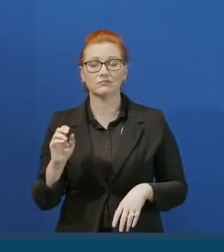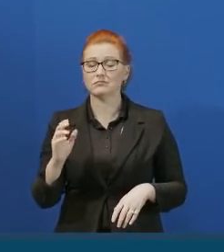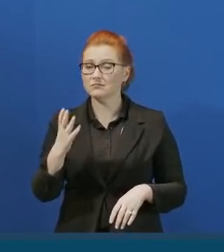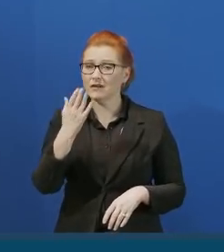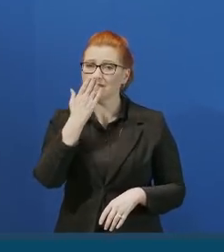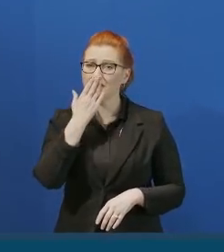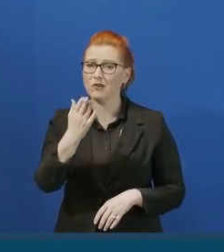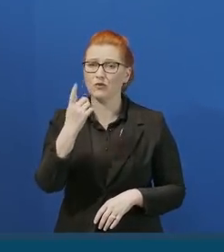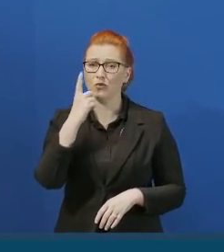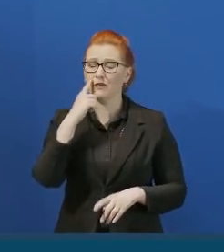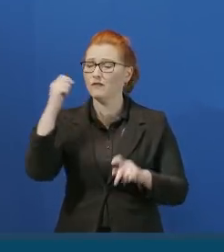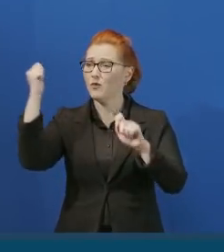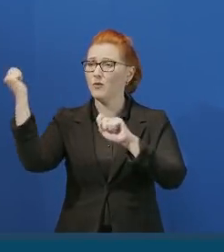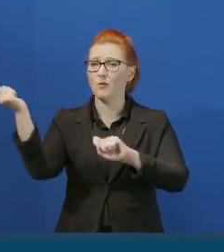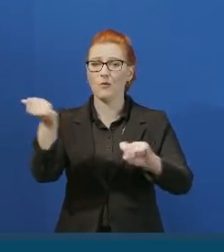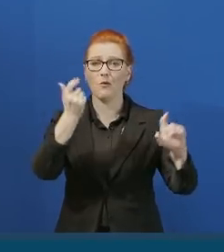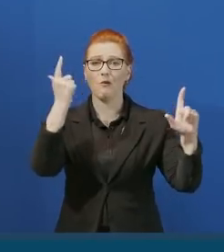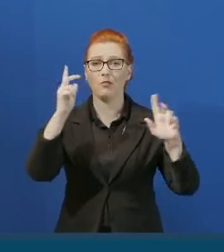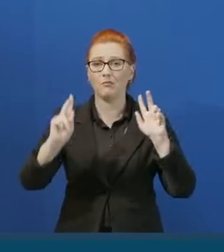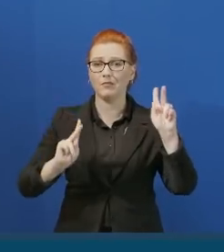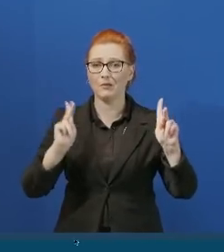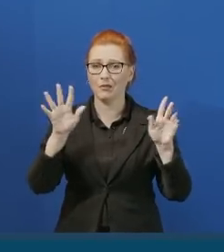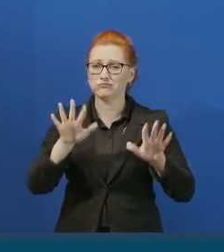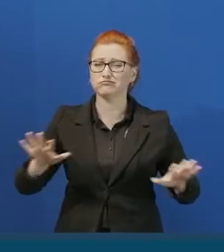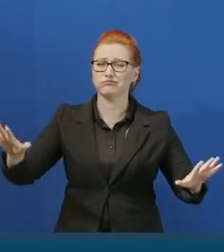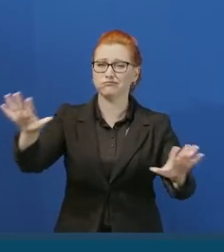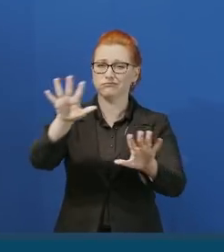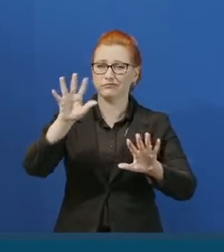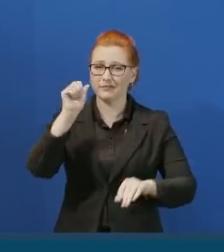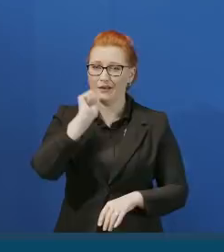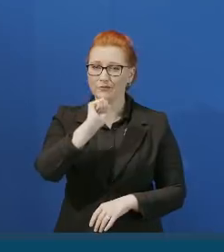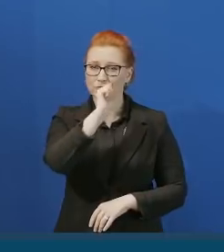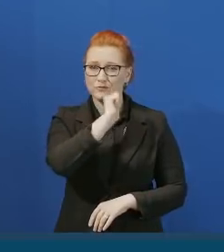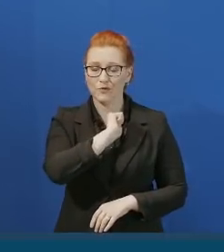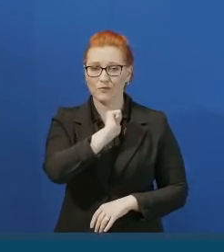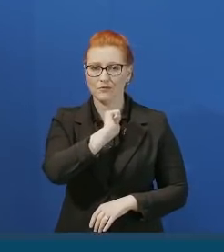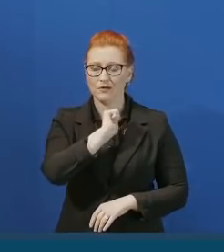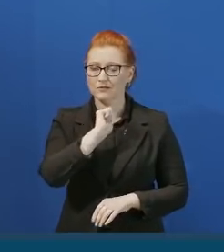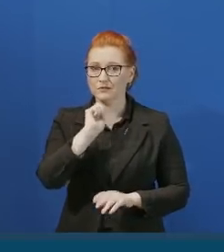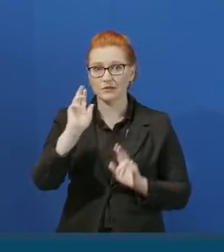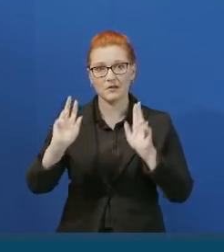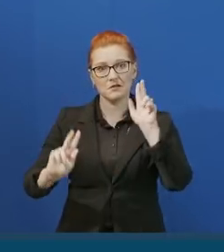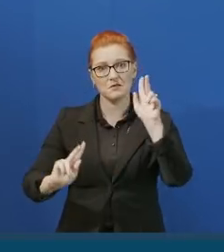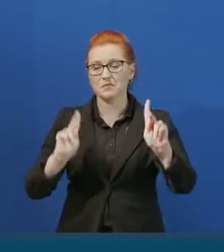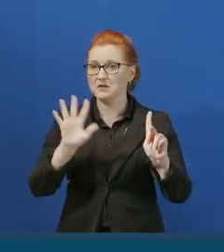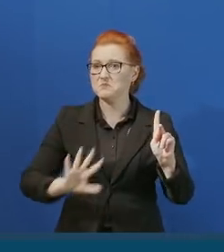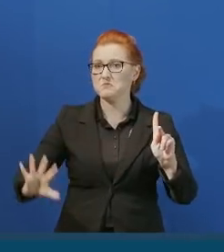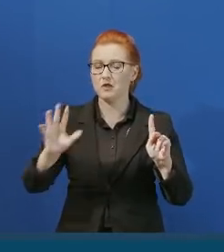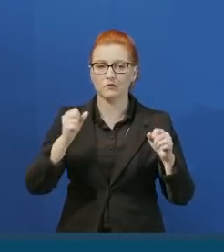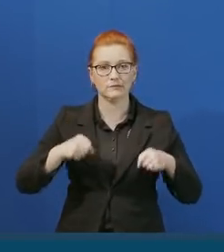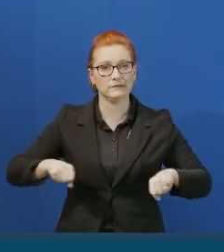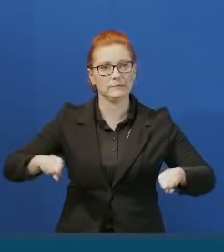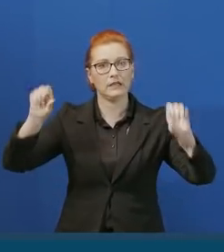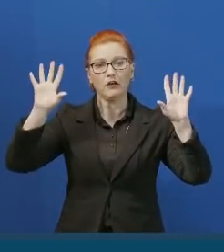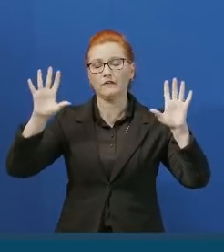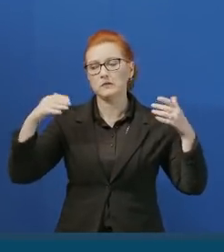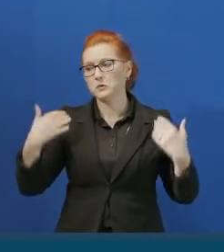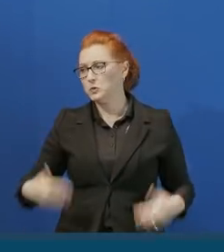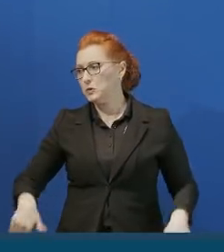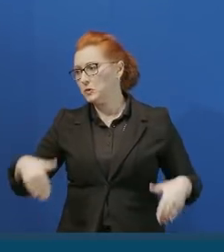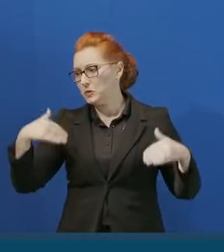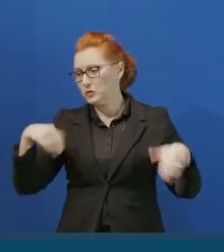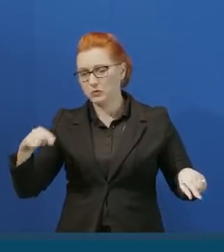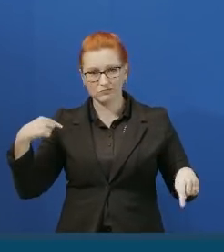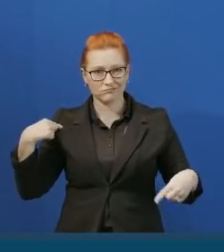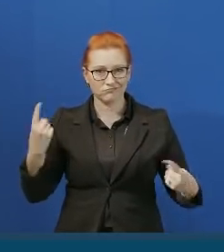Arizonans. There's been a lot of sacrifice that has happened in our state over the last 45 days.